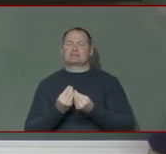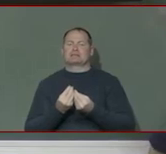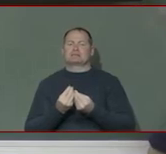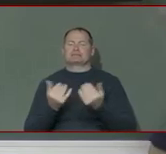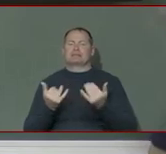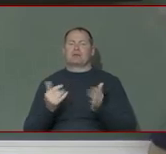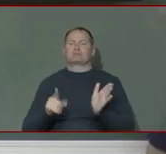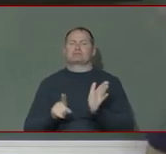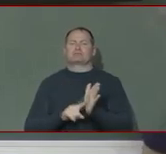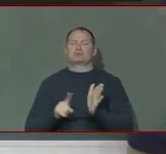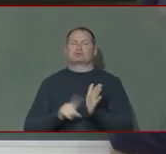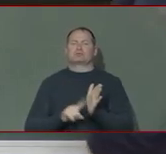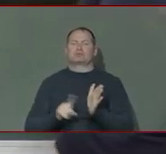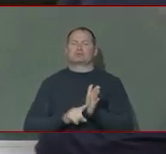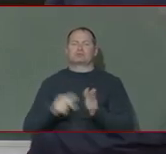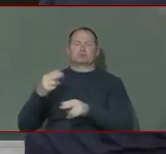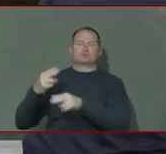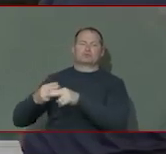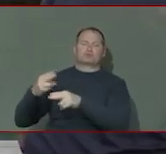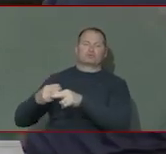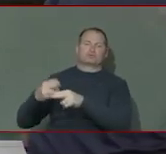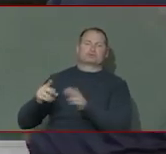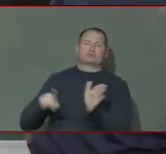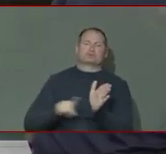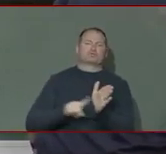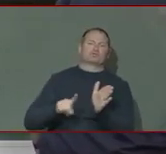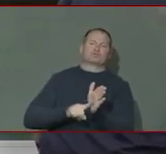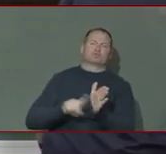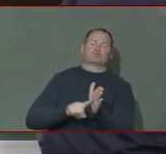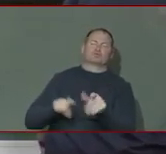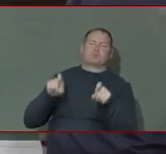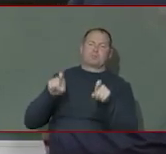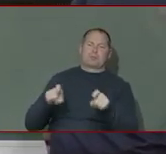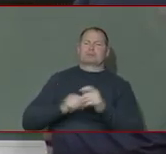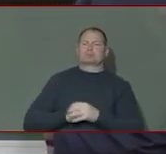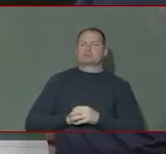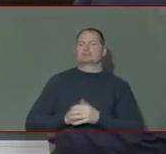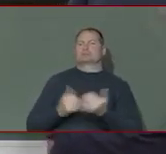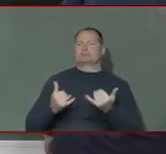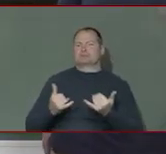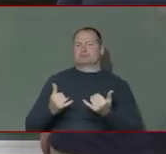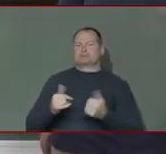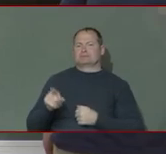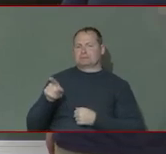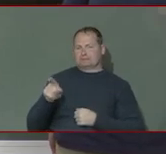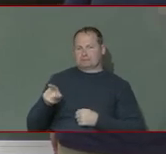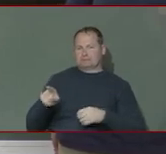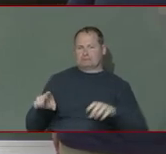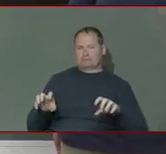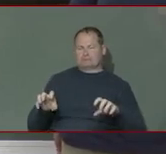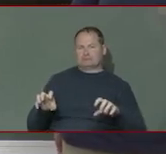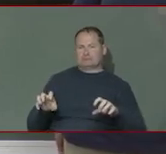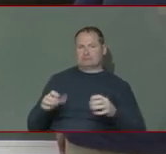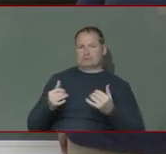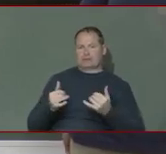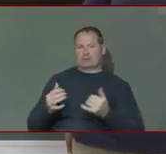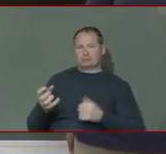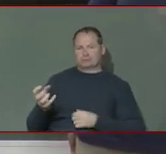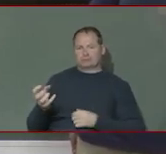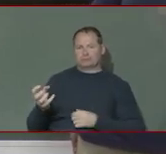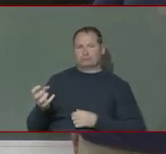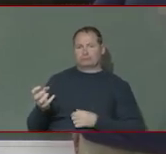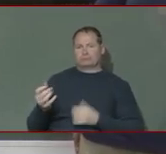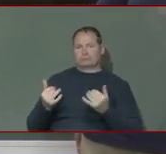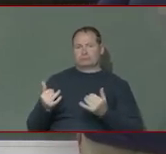urine. Now here is the bladder, which collects your urine. But in the urine, there's substances the body